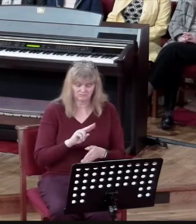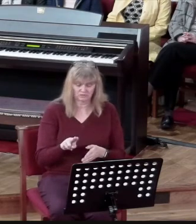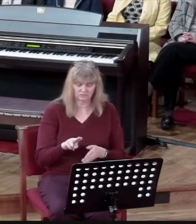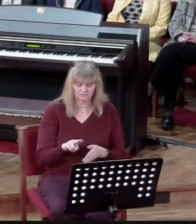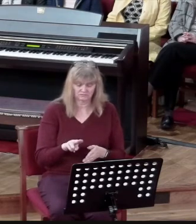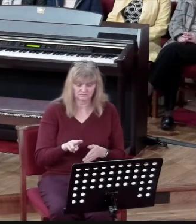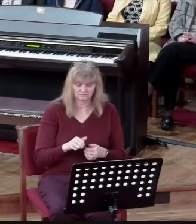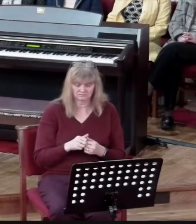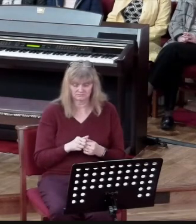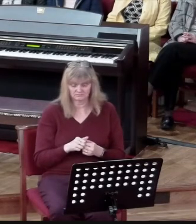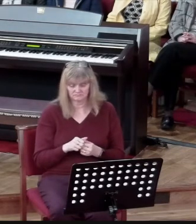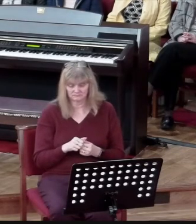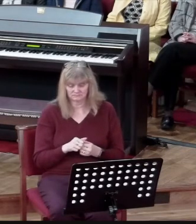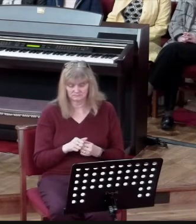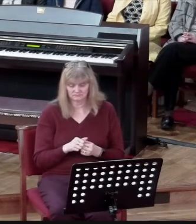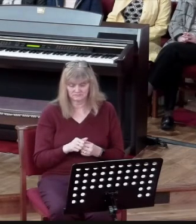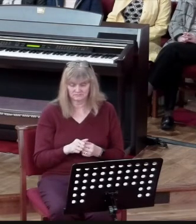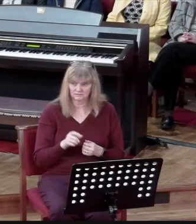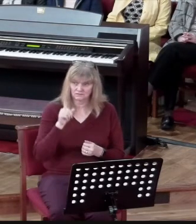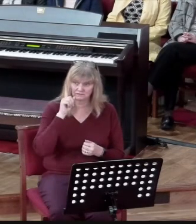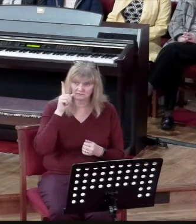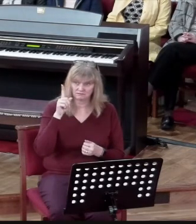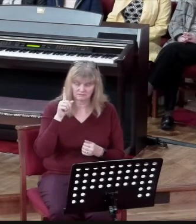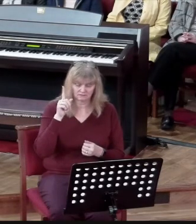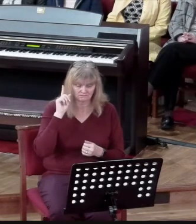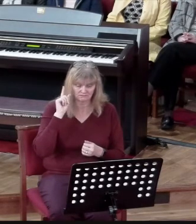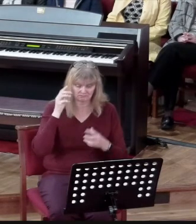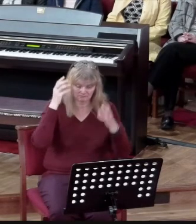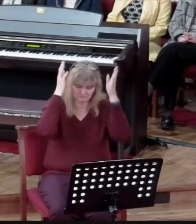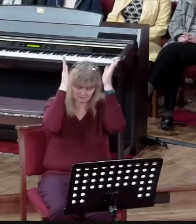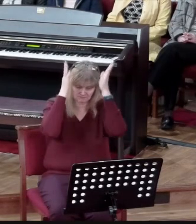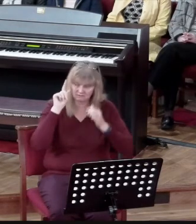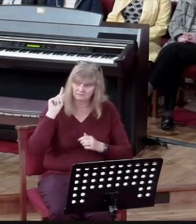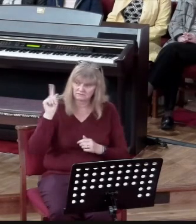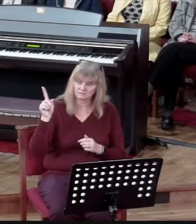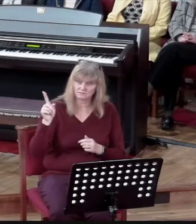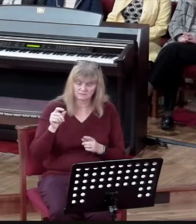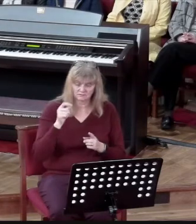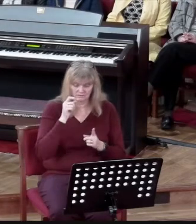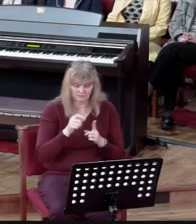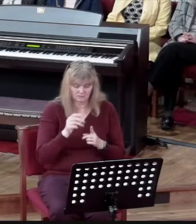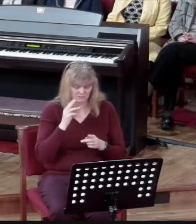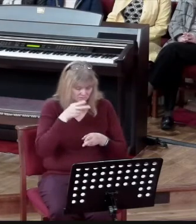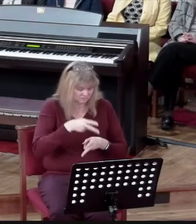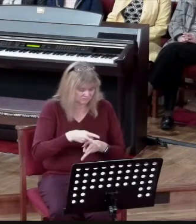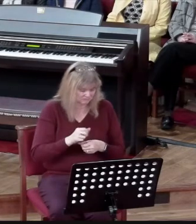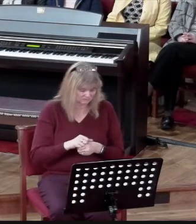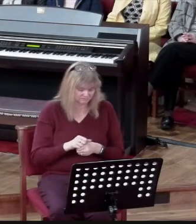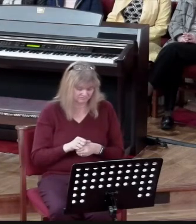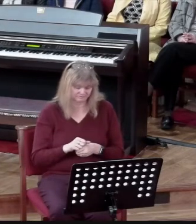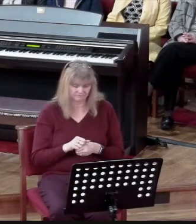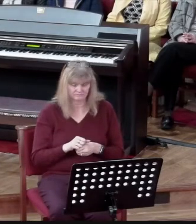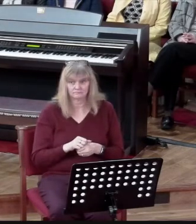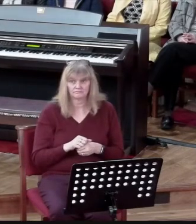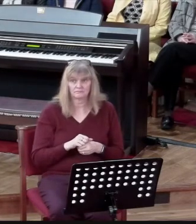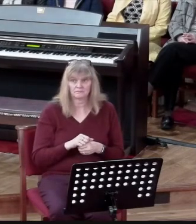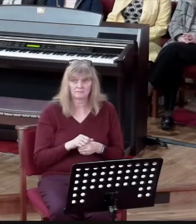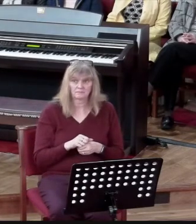it tells us, the kingdom of God. And Peter is sitting there in a boat, probably looking down at his nets, but